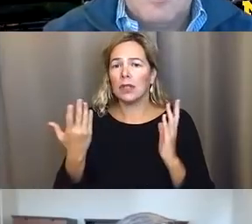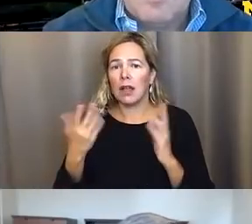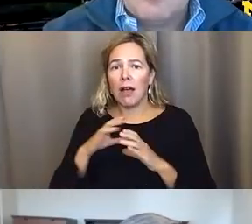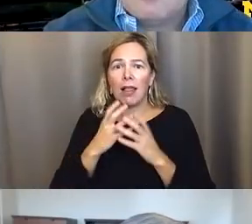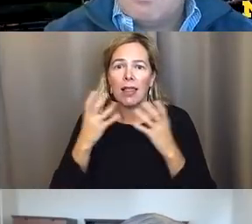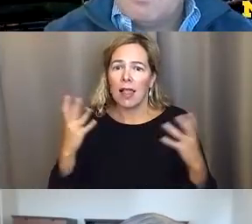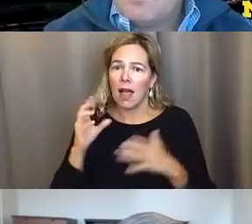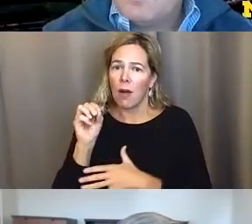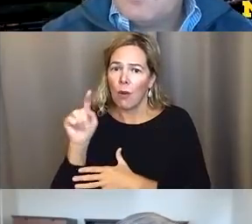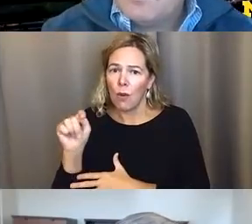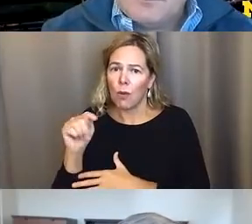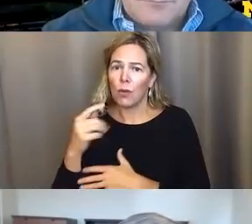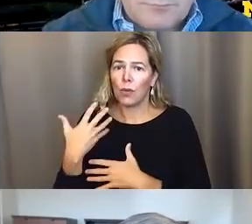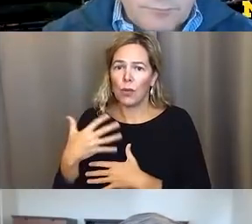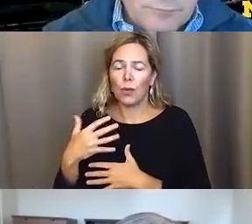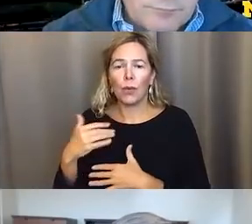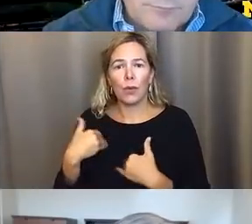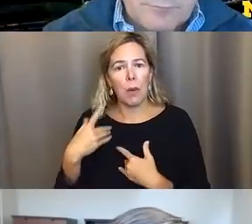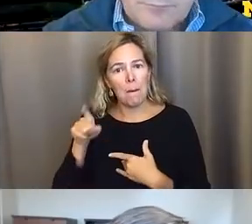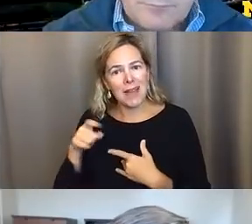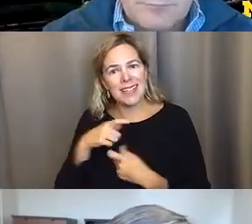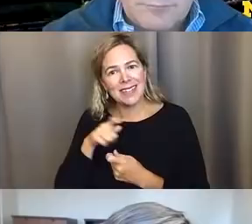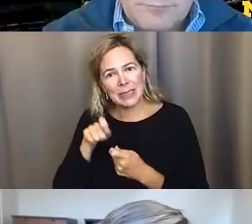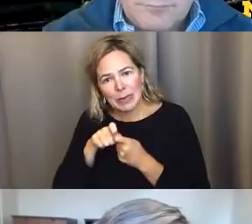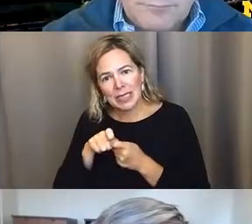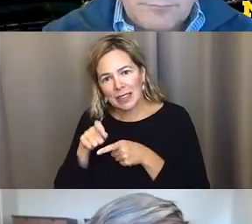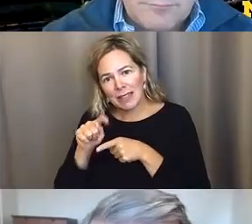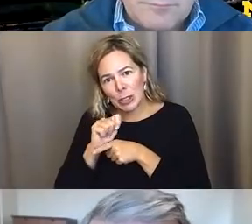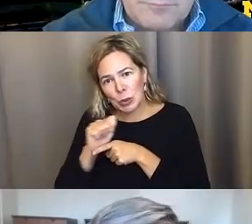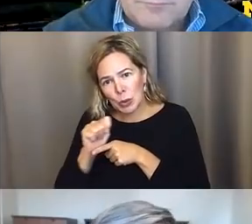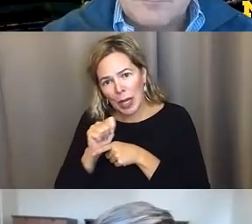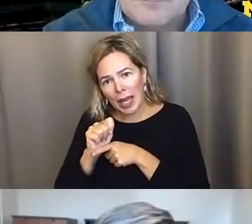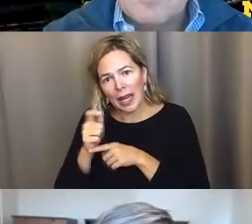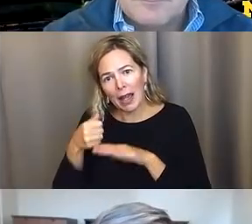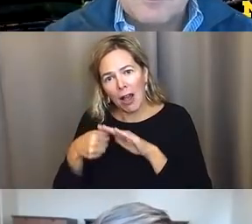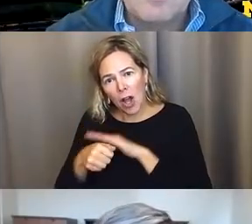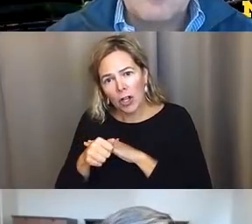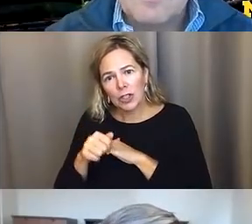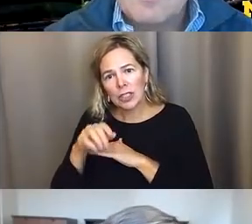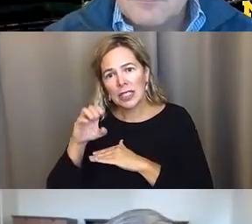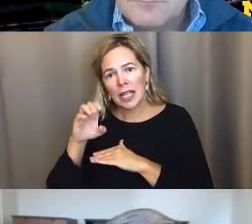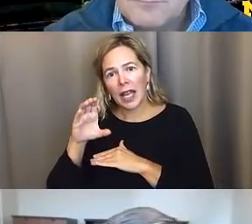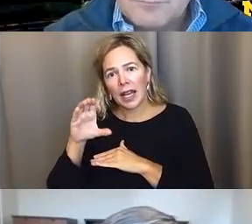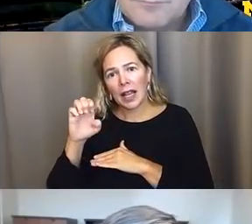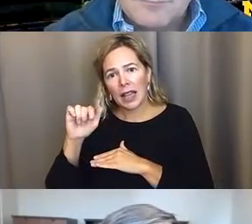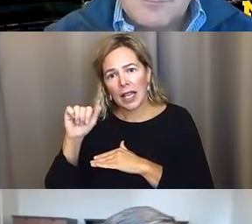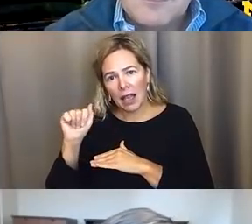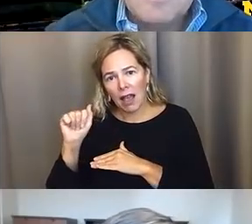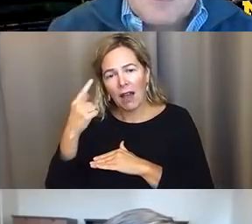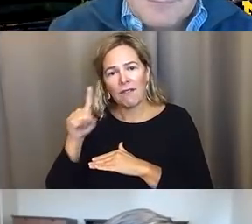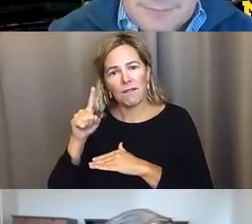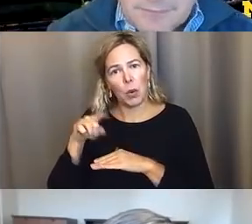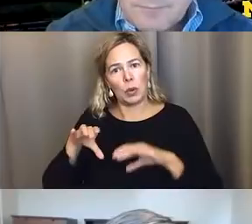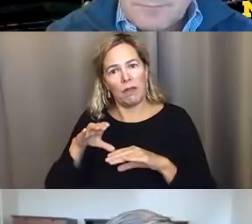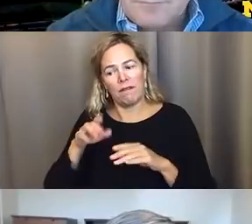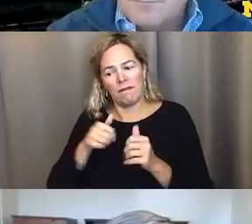and they have a certain amount of training that's necessary under CLIA in order to perform these tests. So I